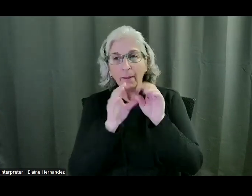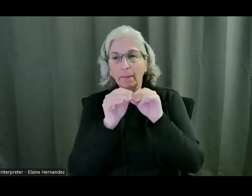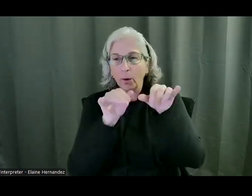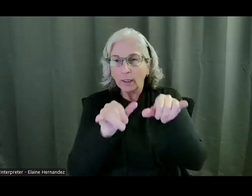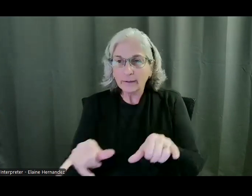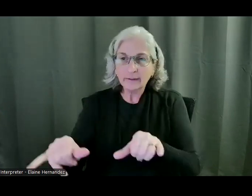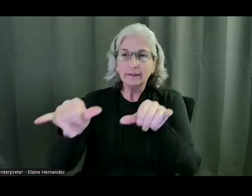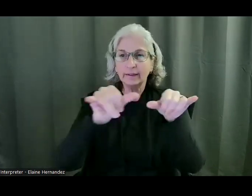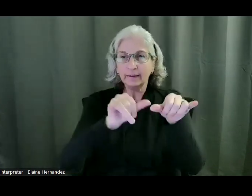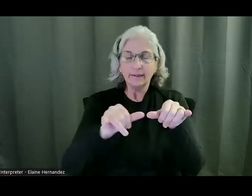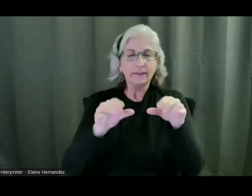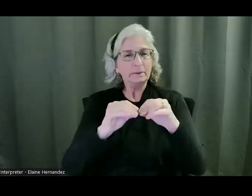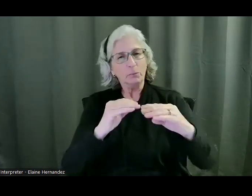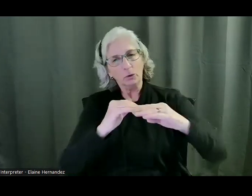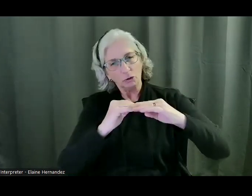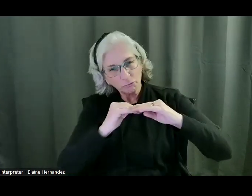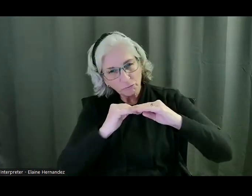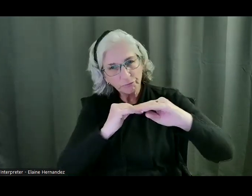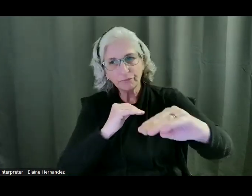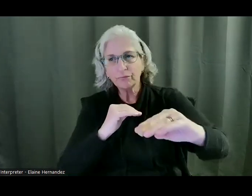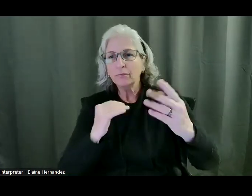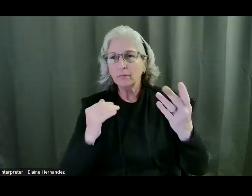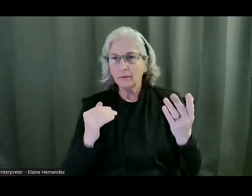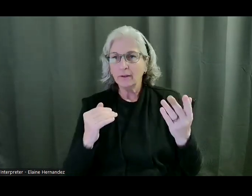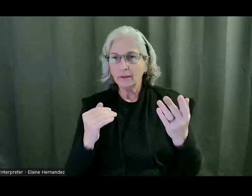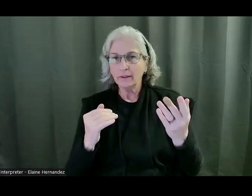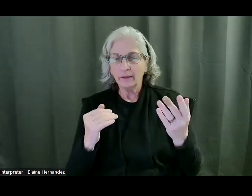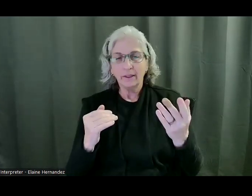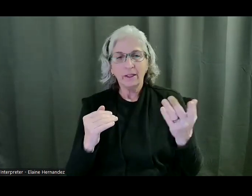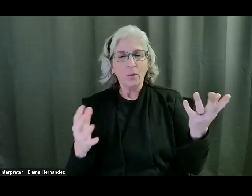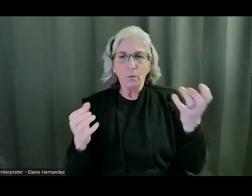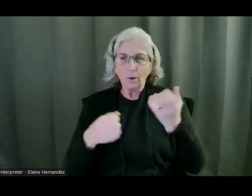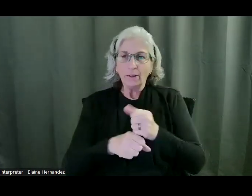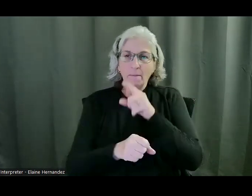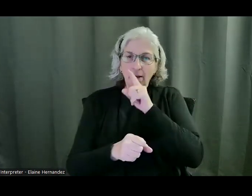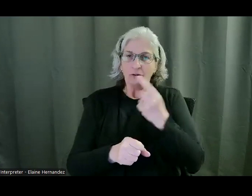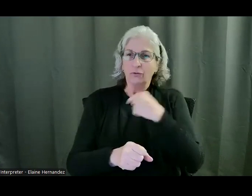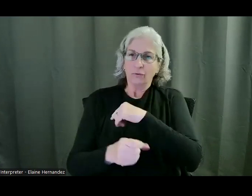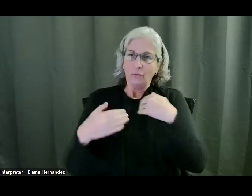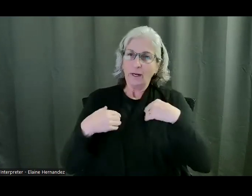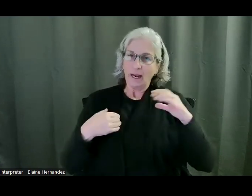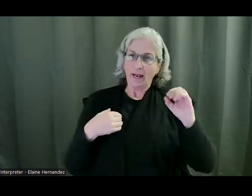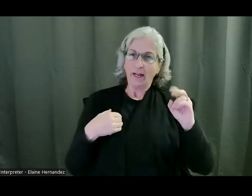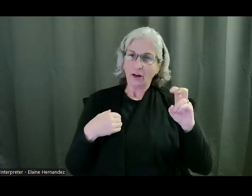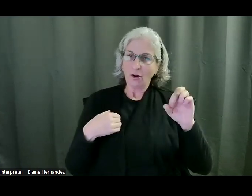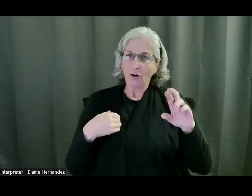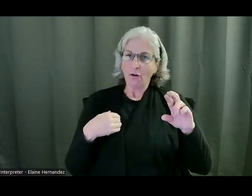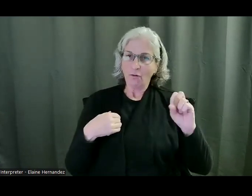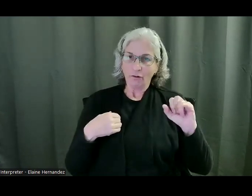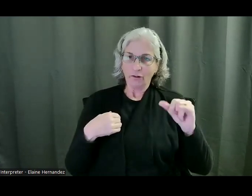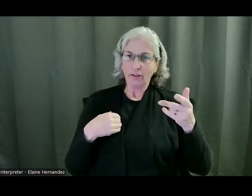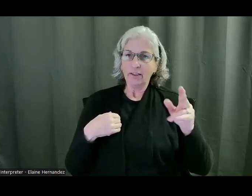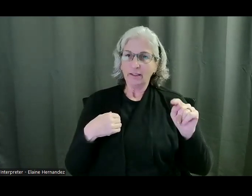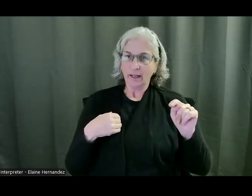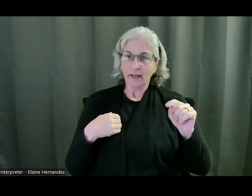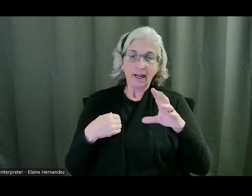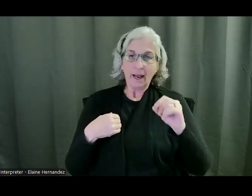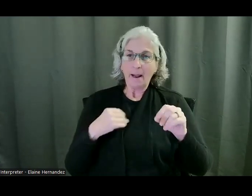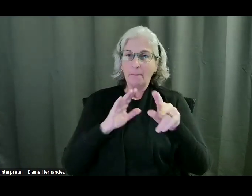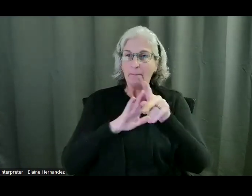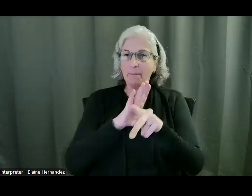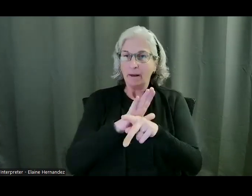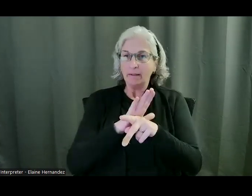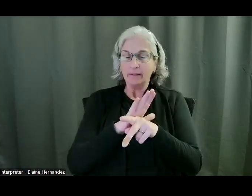and continuity, oversight and policy to really support the use of CSS,